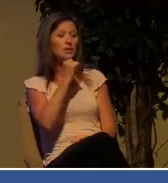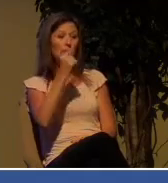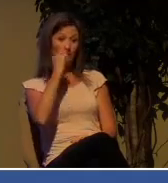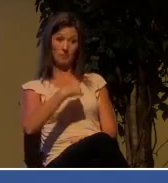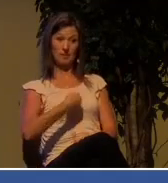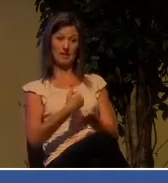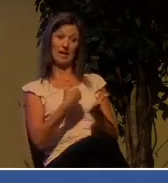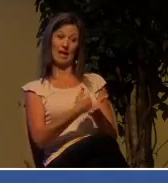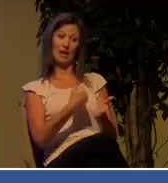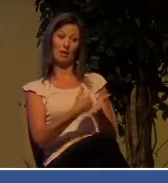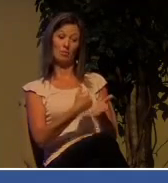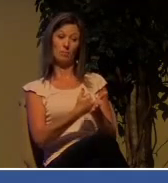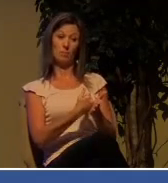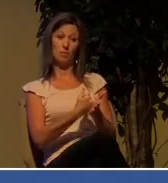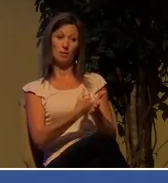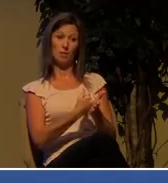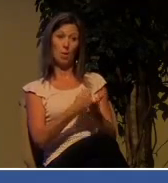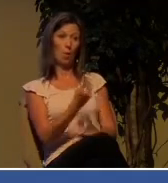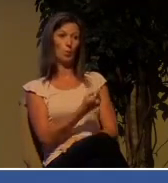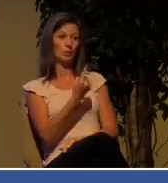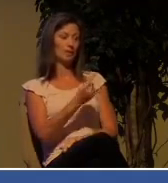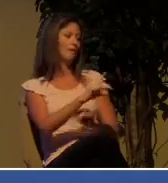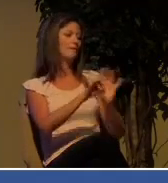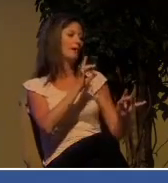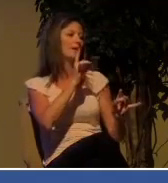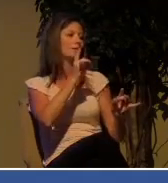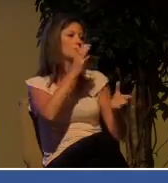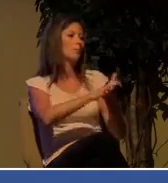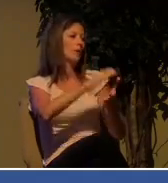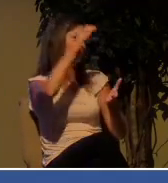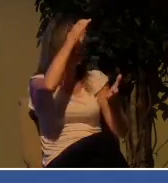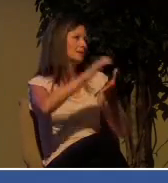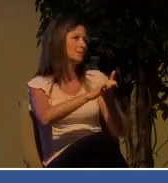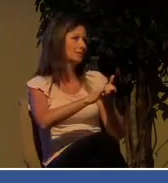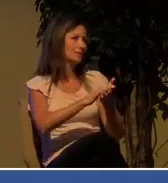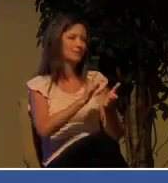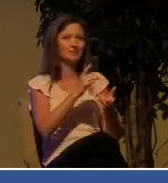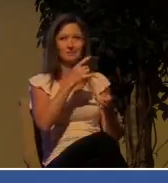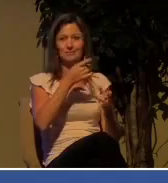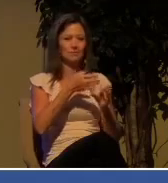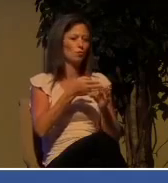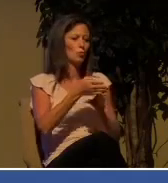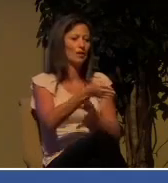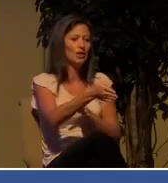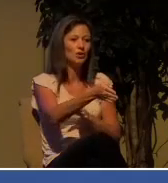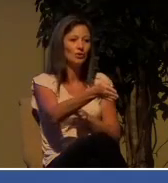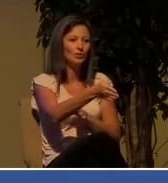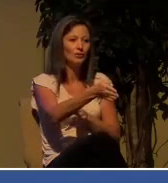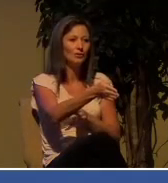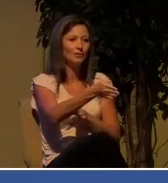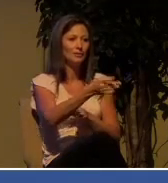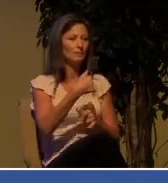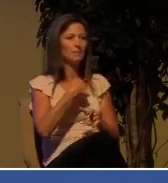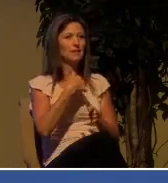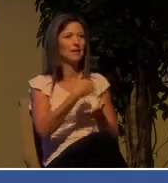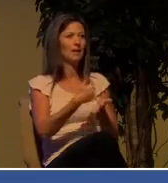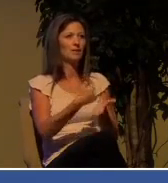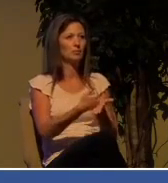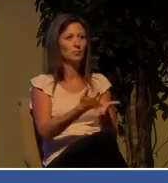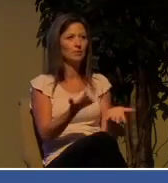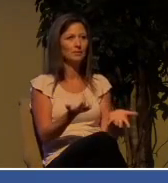the right mate, although it may be that, to choose the right career path, although it is that. And